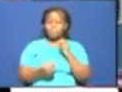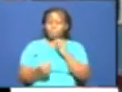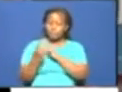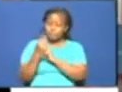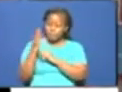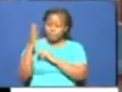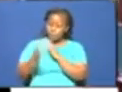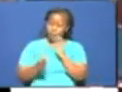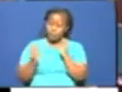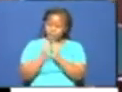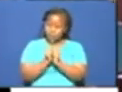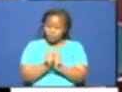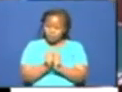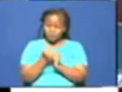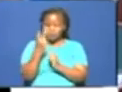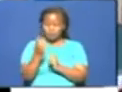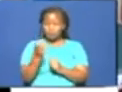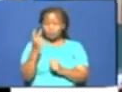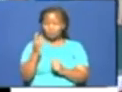December